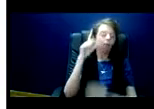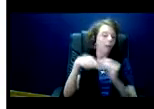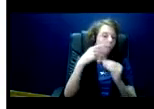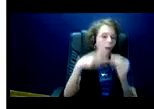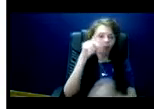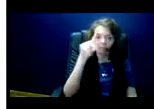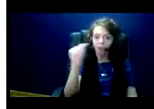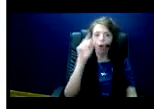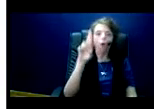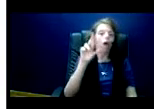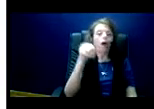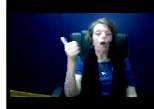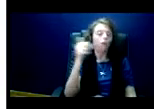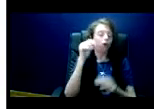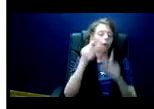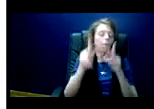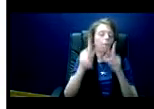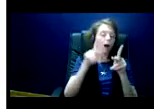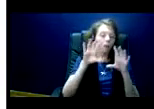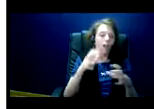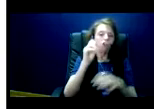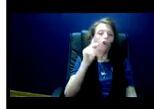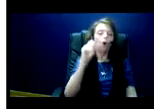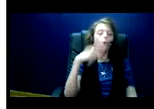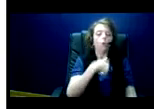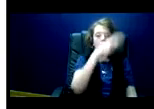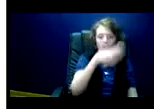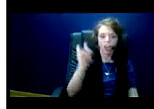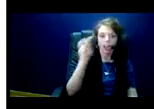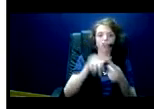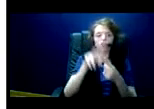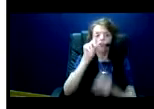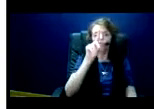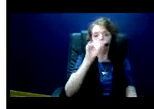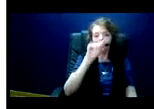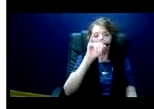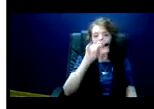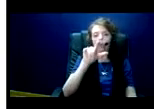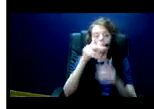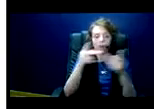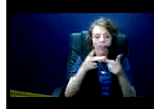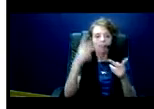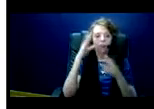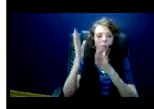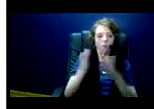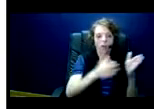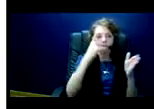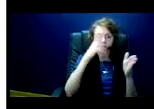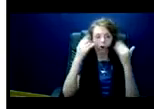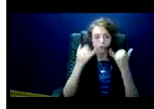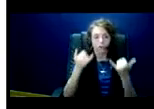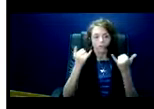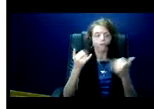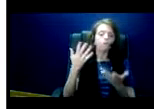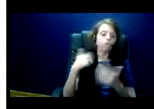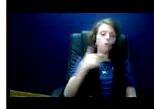with neurotypical populations. So as we transition to a digital space and we prepared for today and all of our teaching online, we sort of